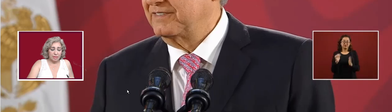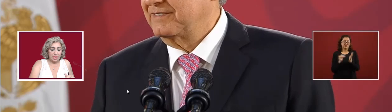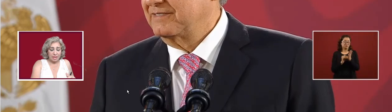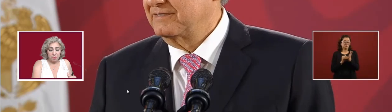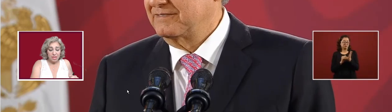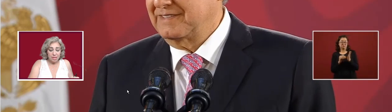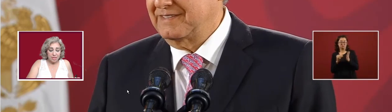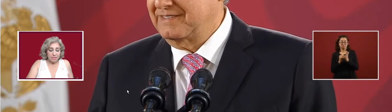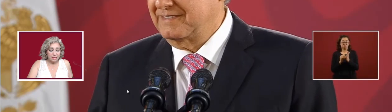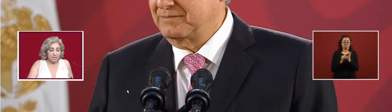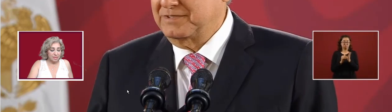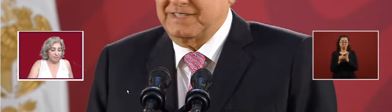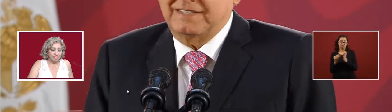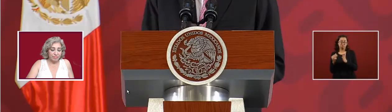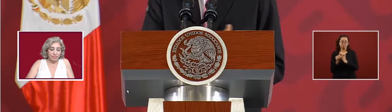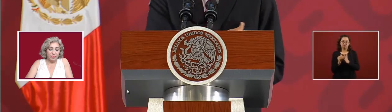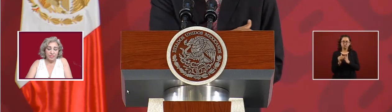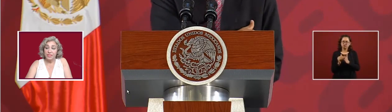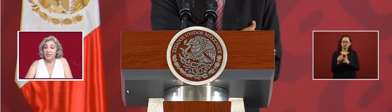like millions